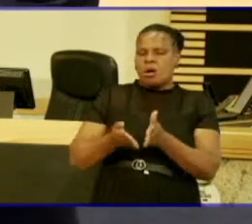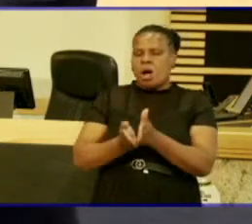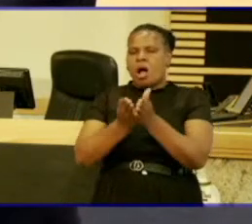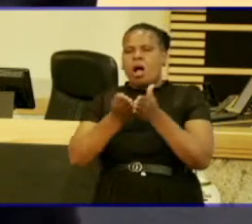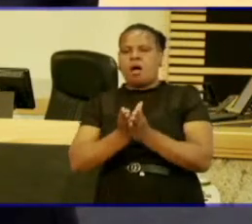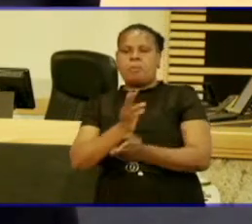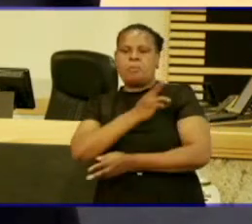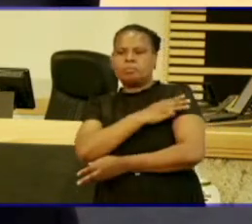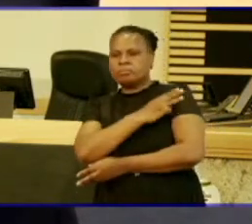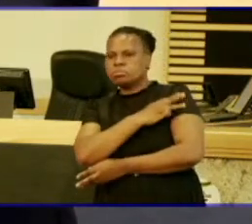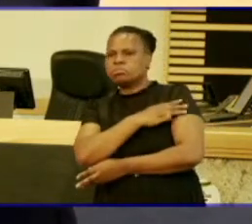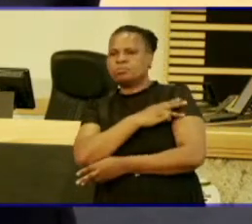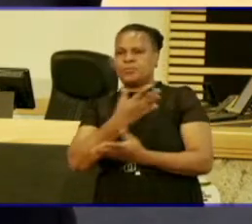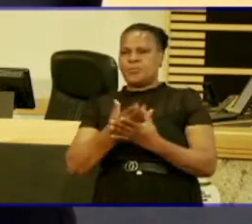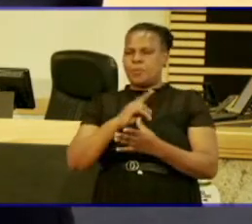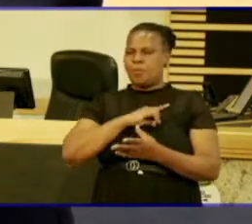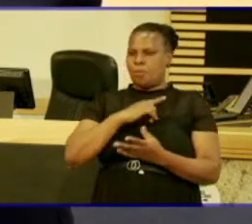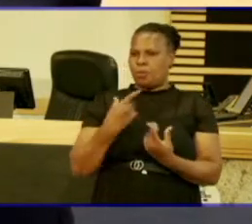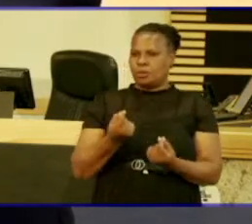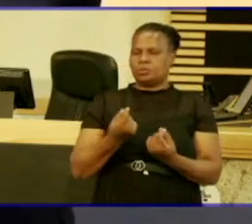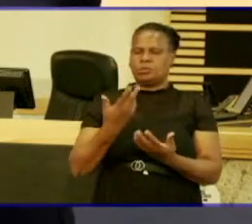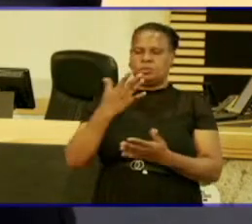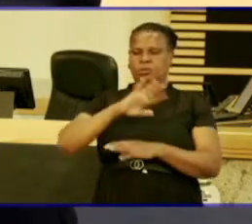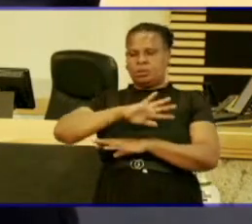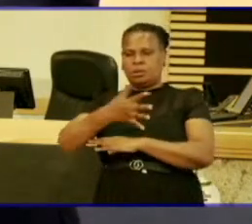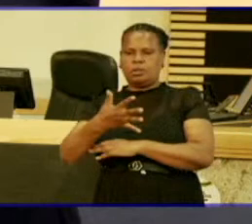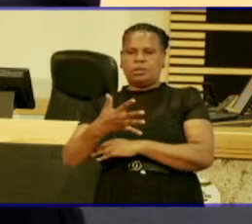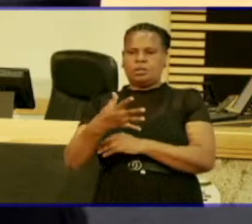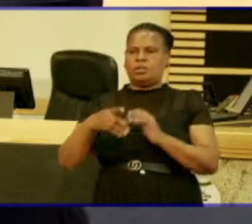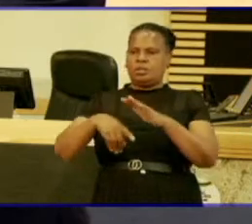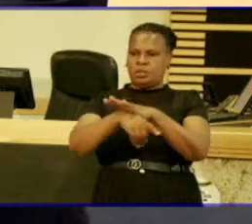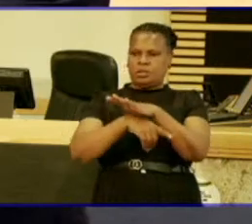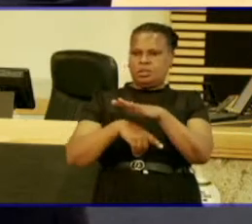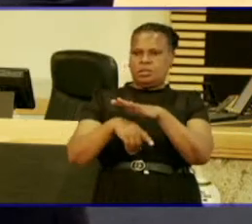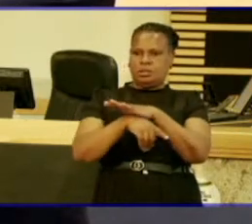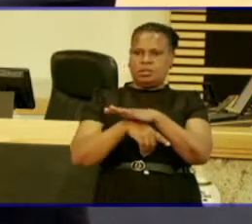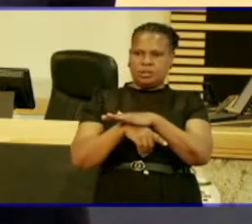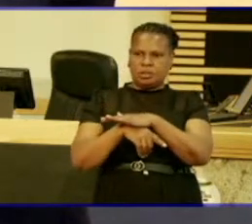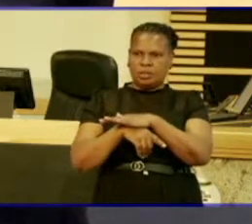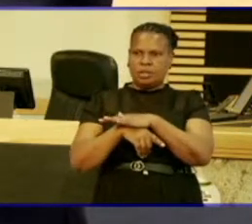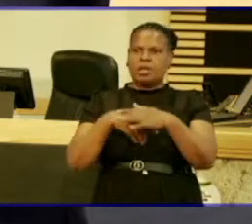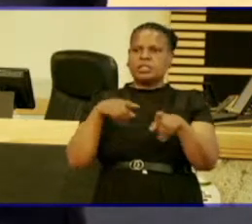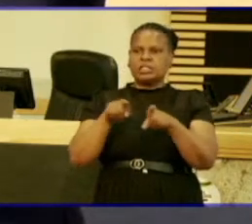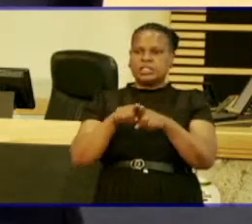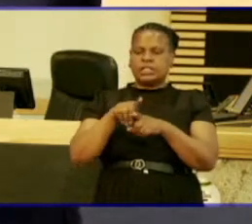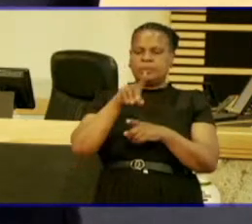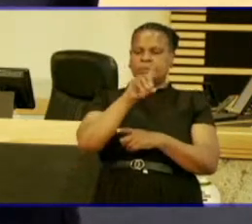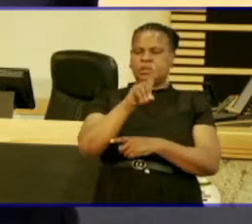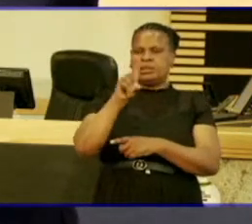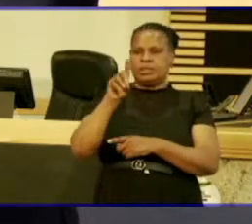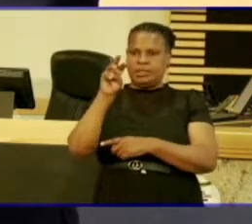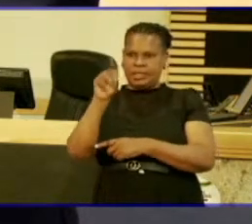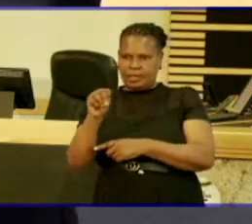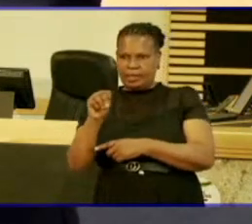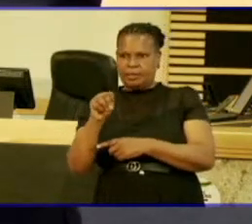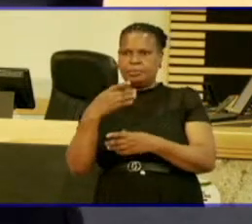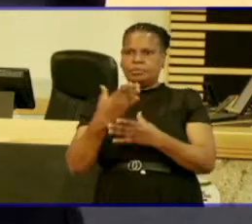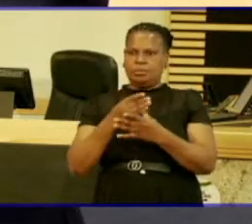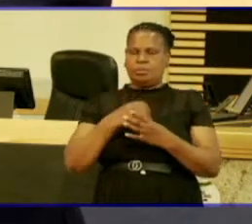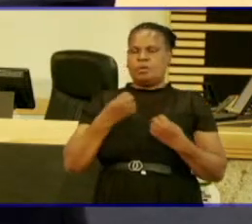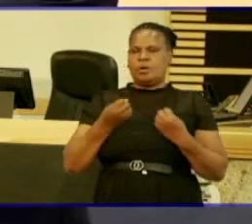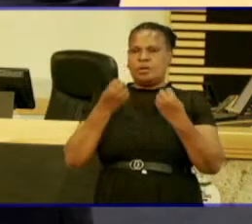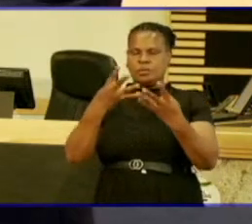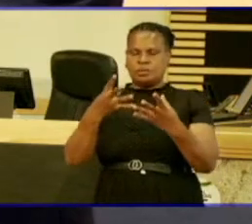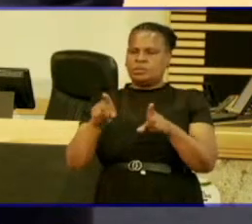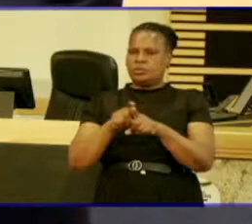will assist with the rollout to the other district. We acknowledge the role played by the DDM champions deployed by the national